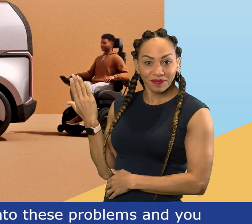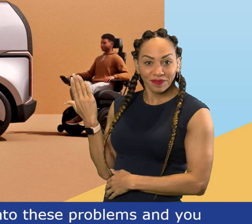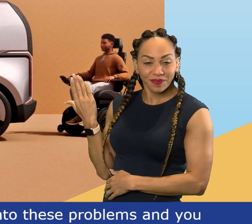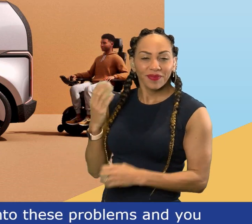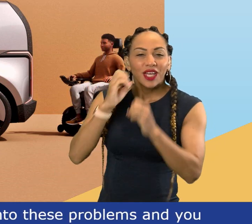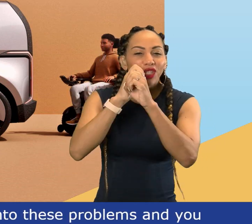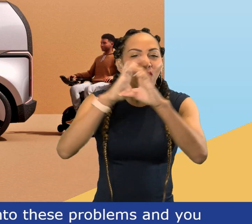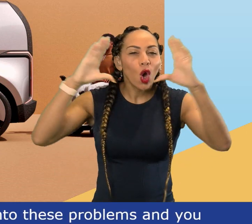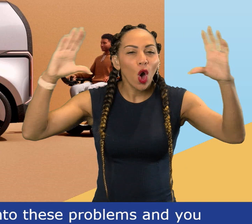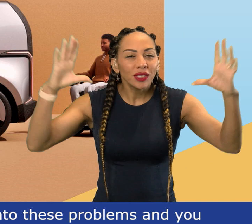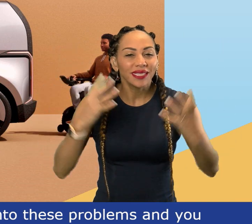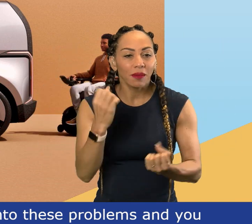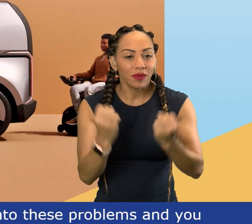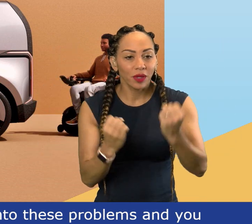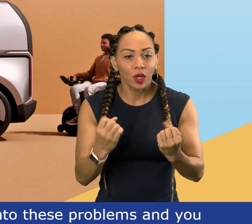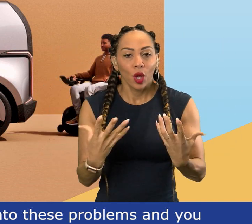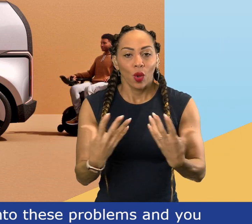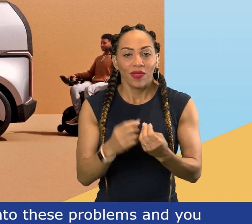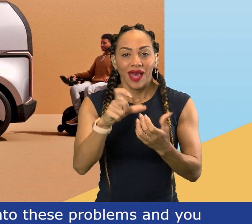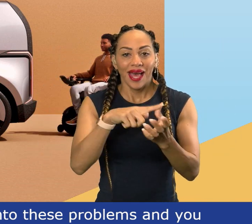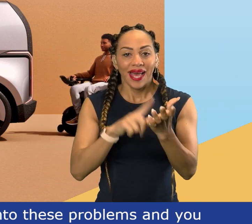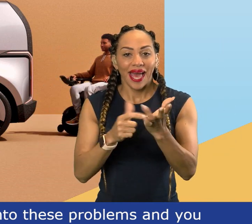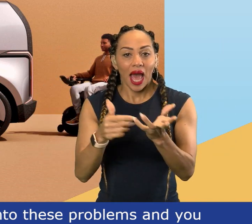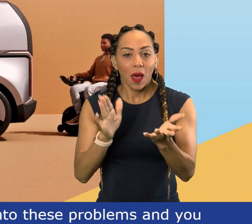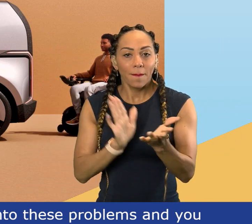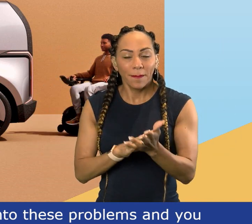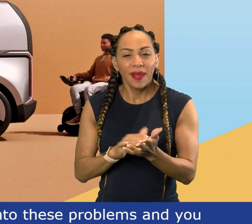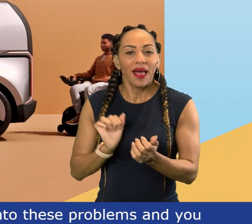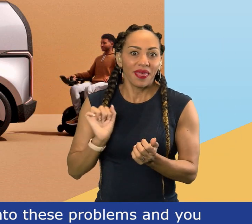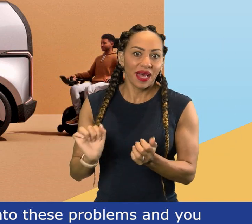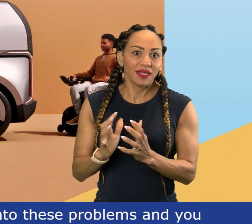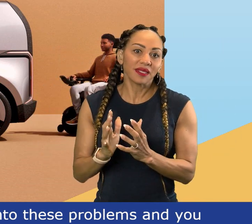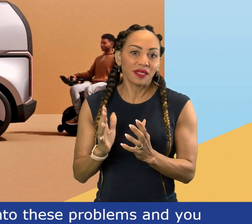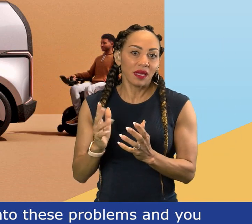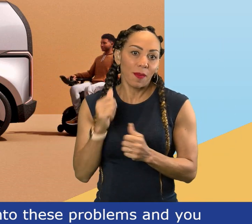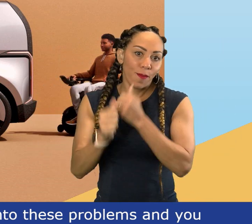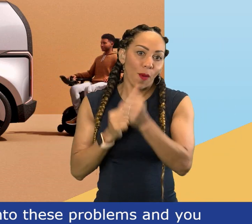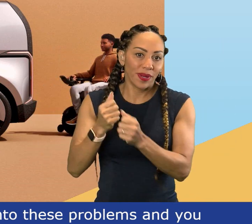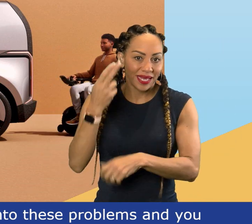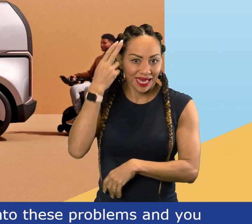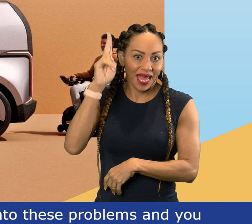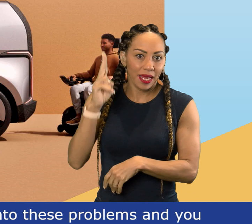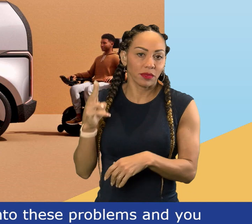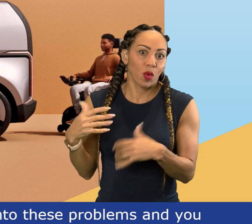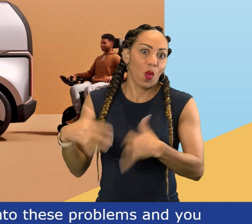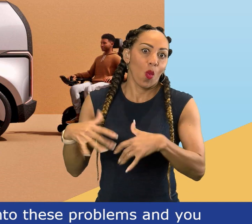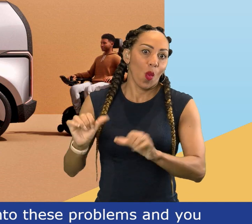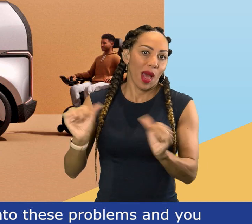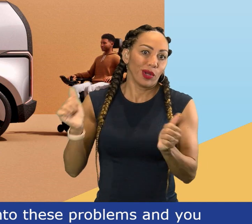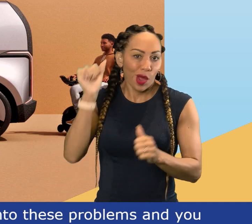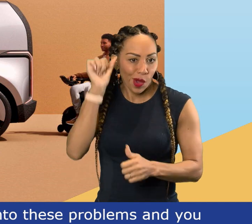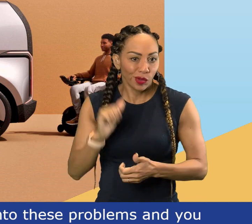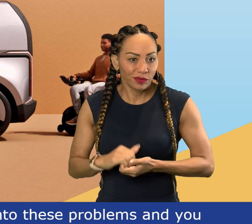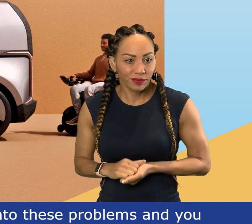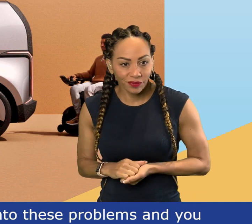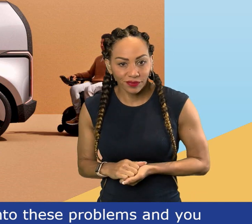it's a collaboration between Callum Design. Callum is a huge name in the automotive industry, if you're not familiar with it, carries a lot of weight, and Motability Operations.